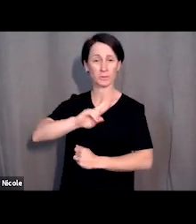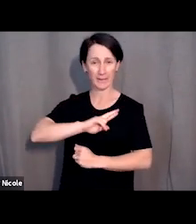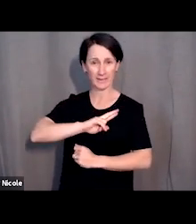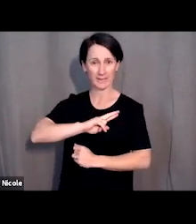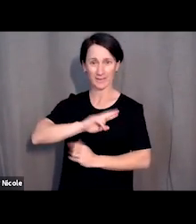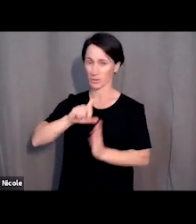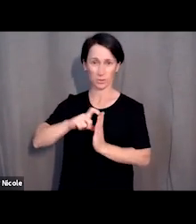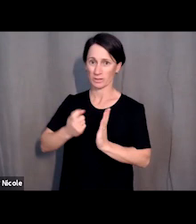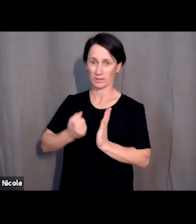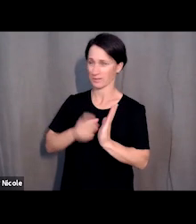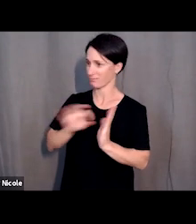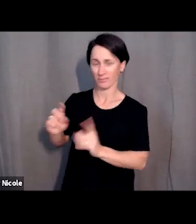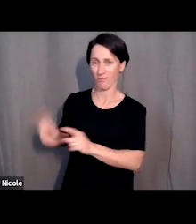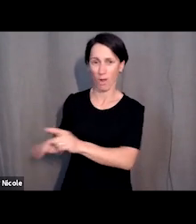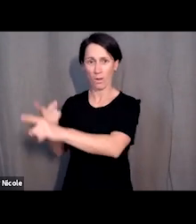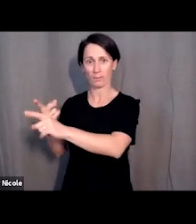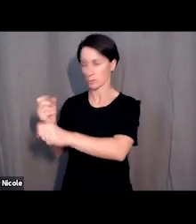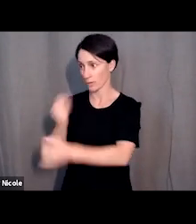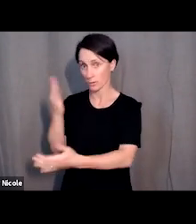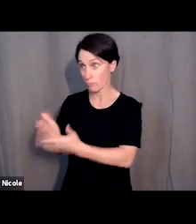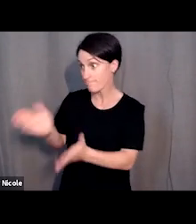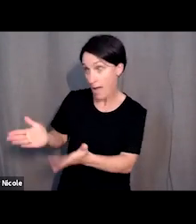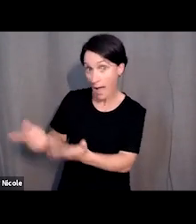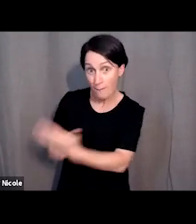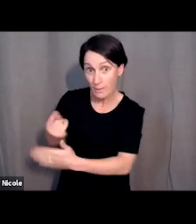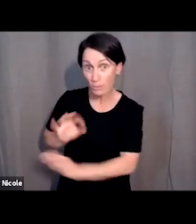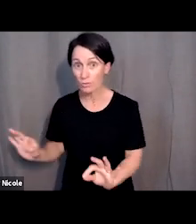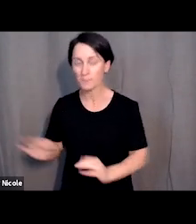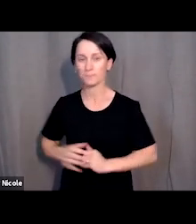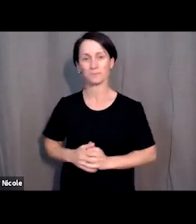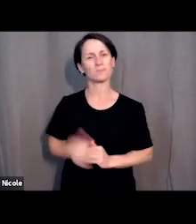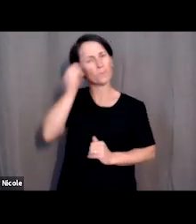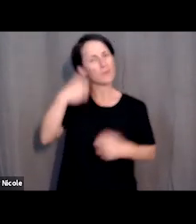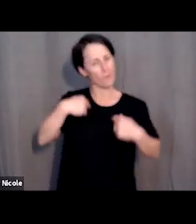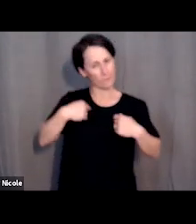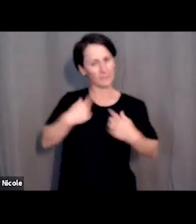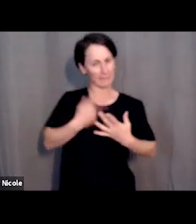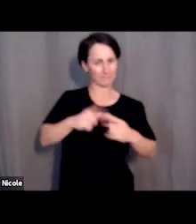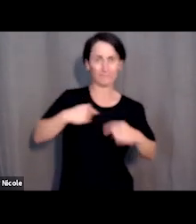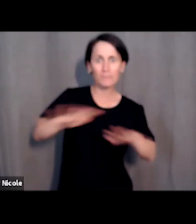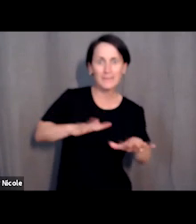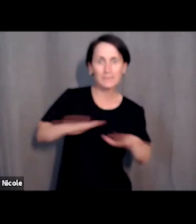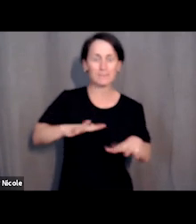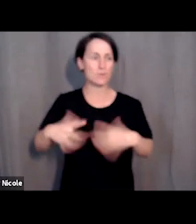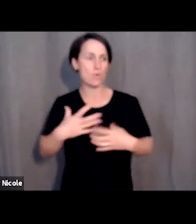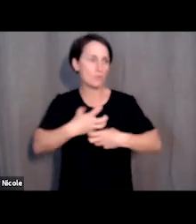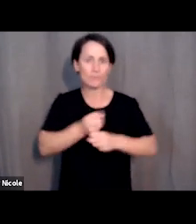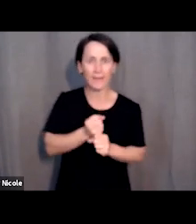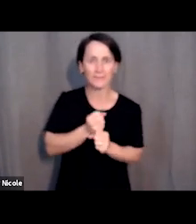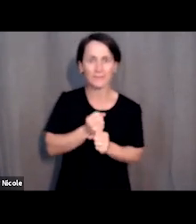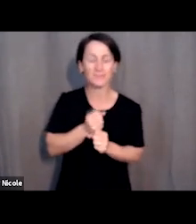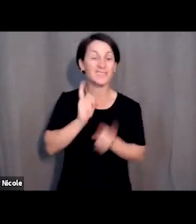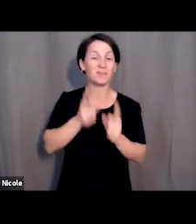wasn't necessarily good follow-up to make that happen. Like, we know ourselves that when we're busy and there's lots of stressful things going on,